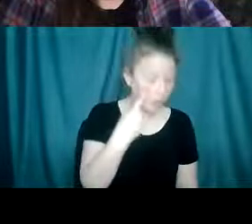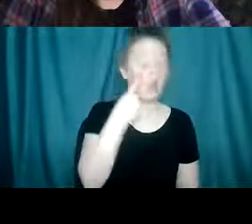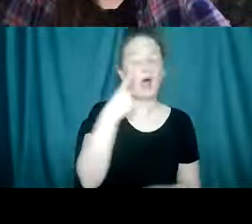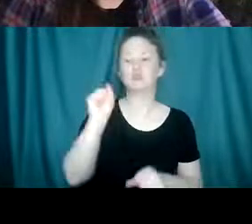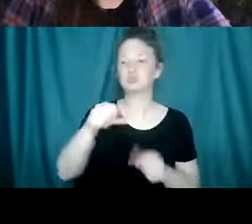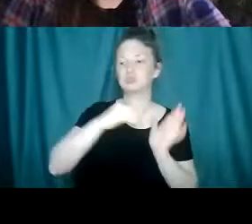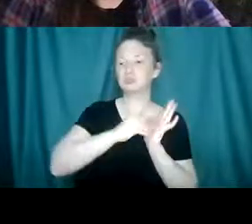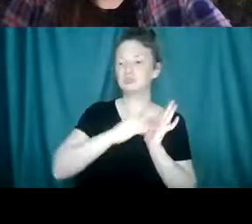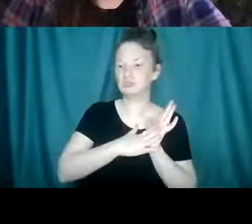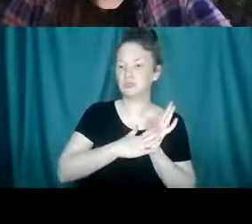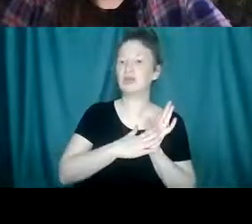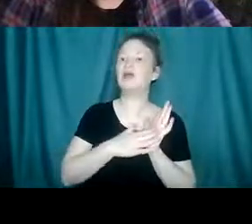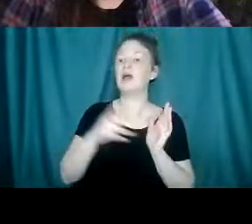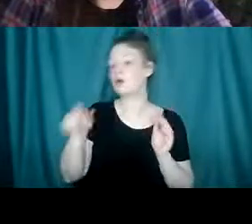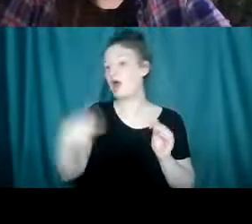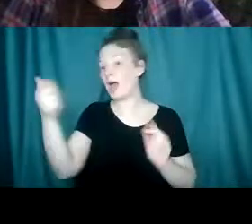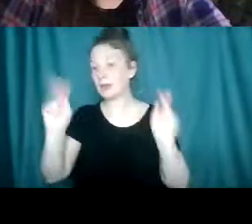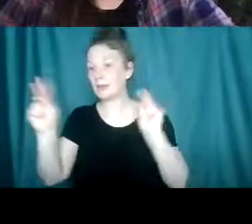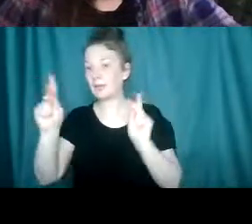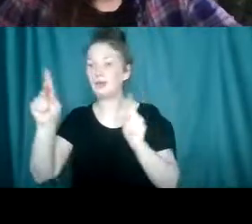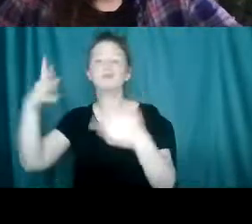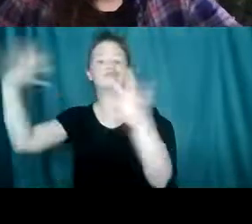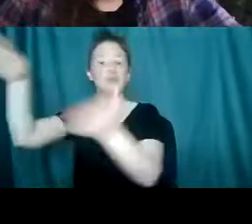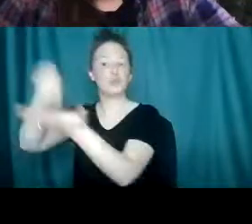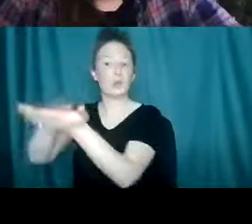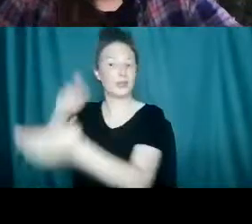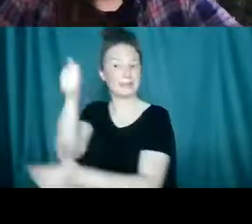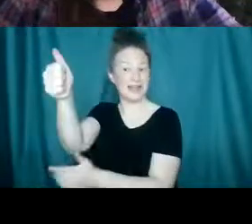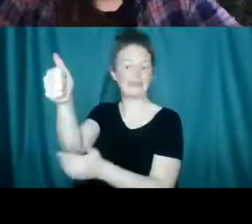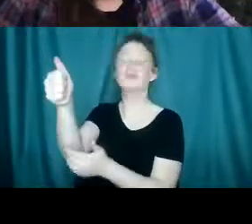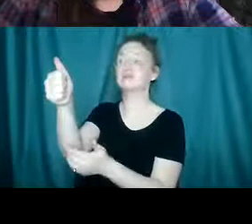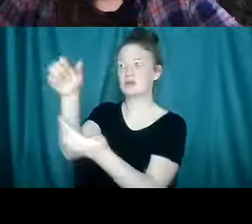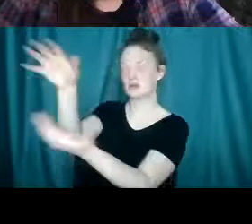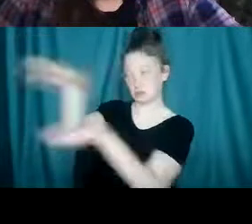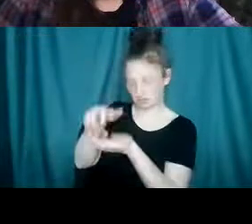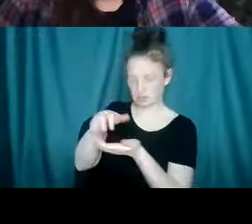before and they put it on their map. So it's a lot of